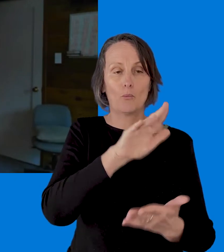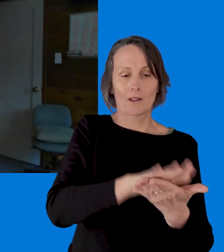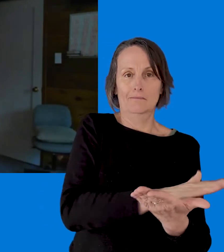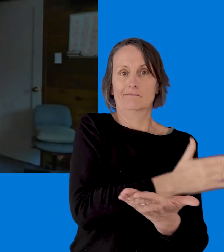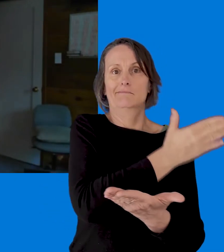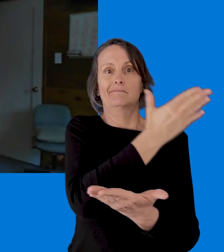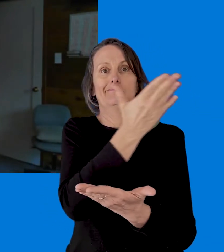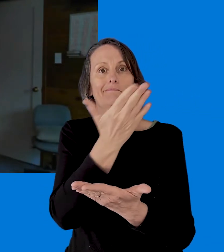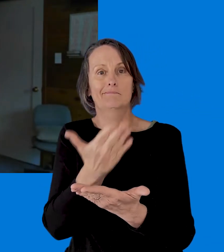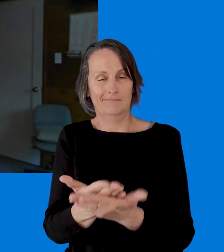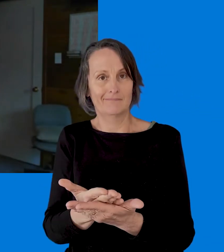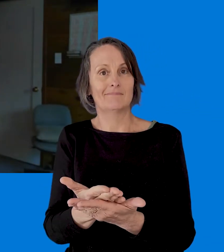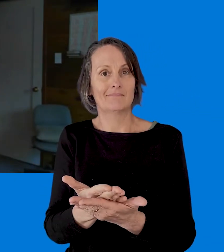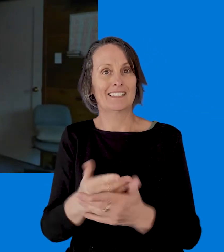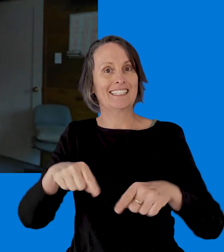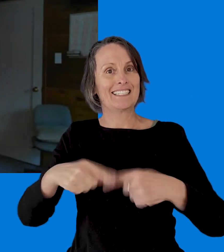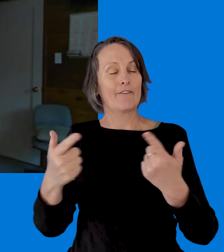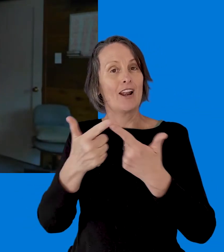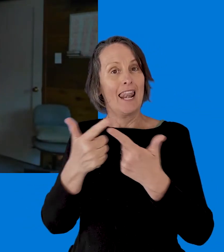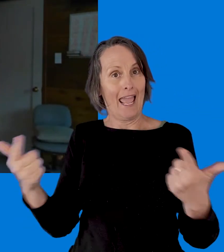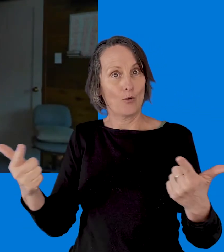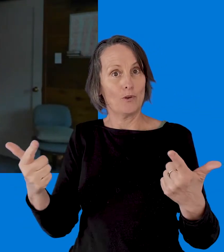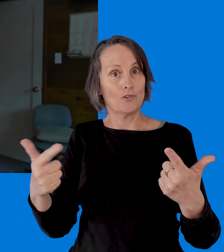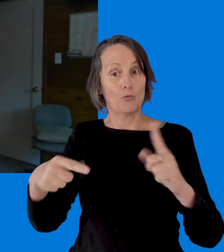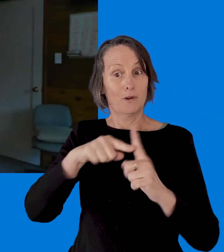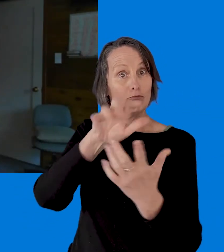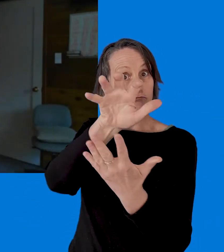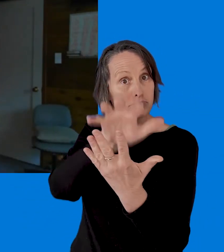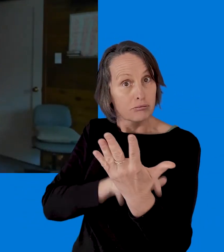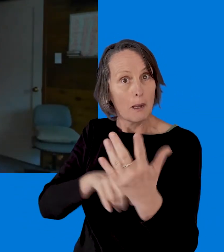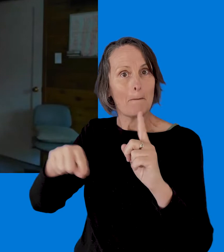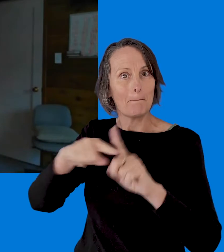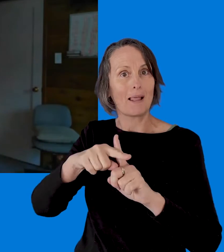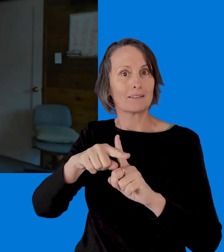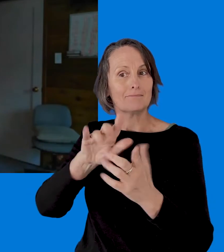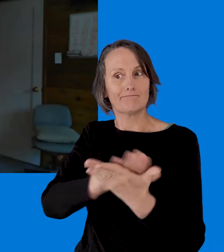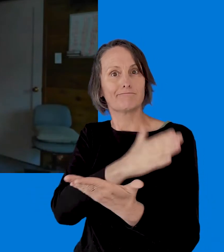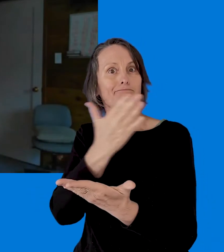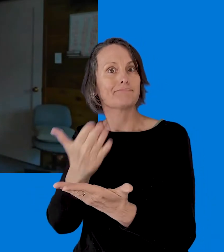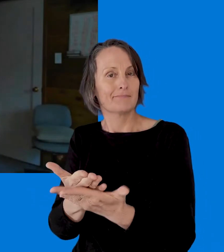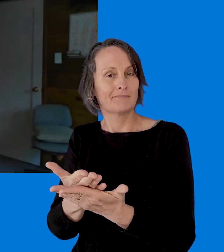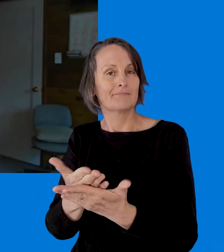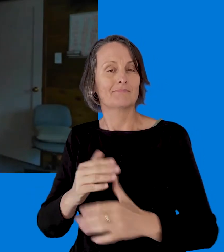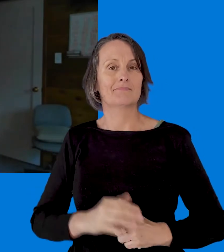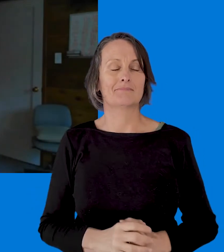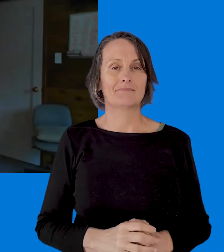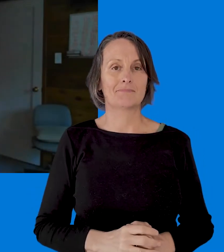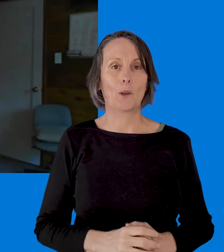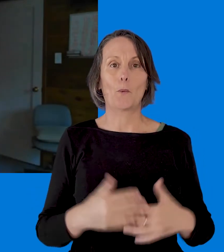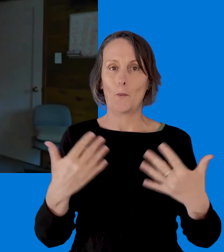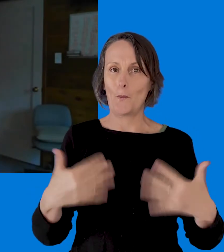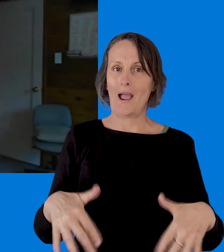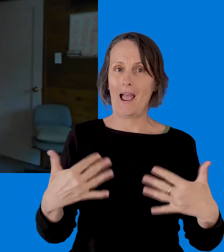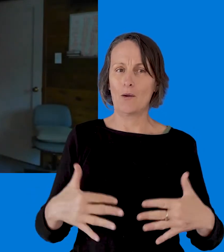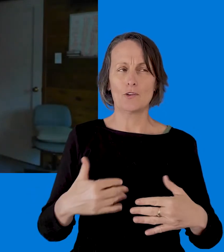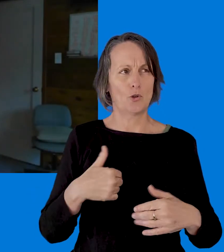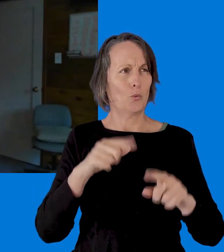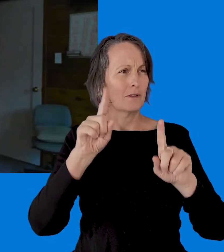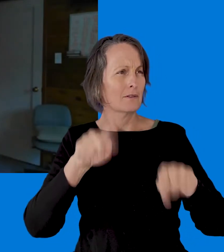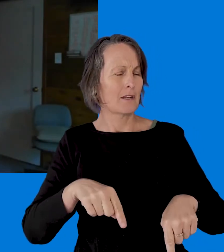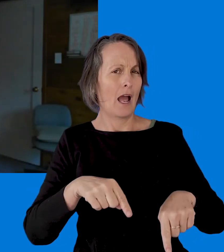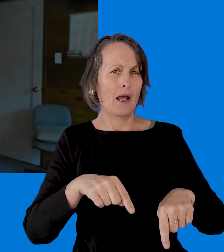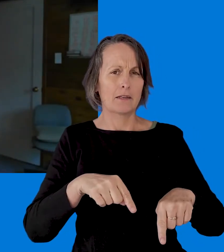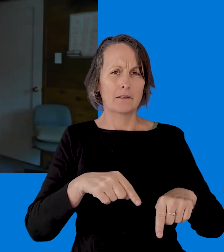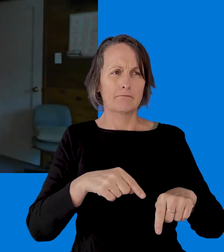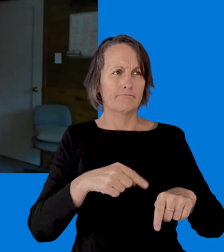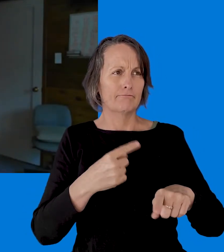say, and have it not only transcribe what it is that you're saying, but also translate what it is you're saying. And this is something